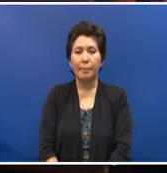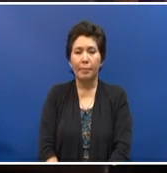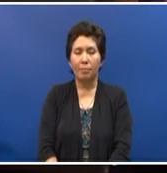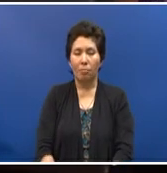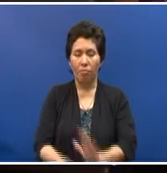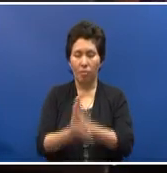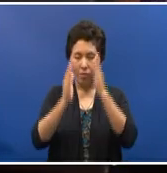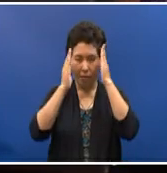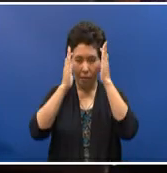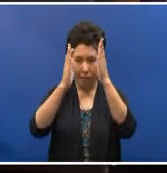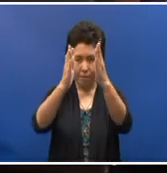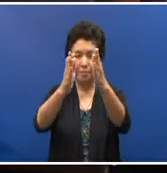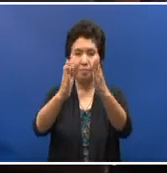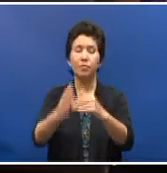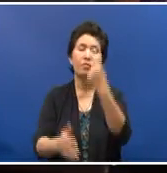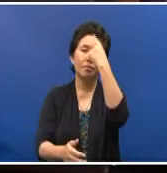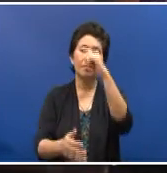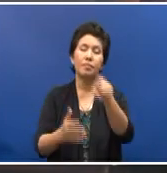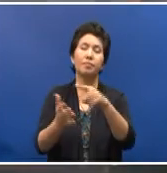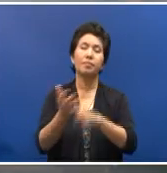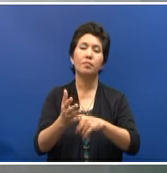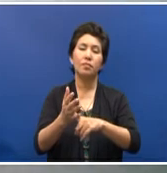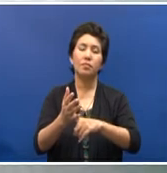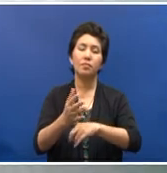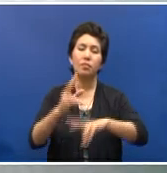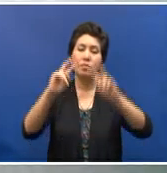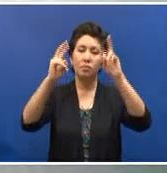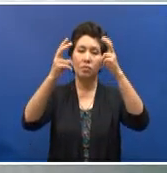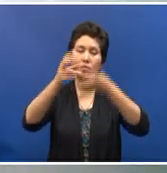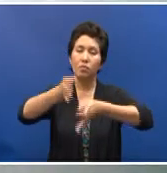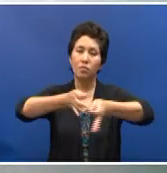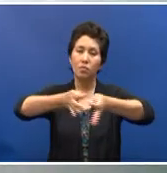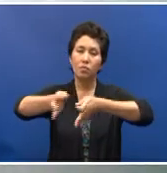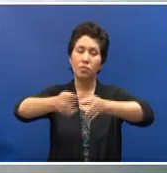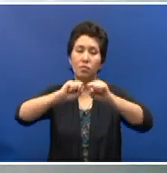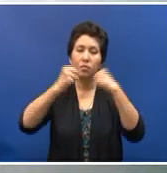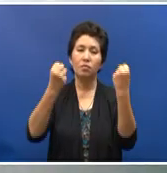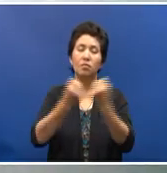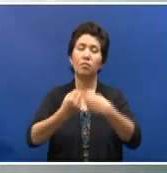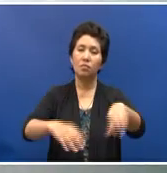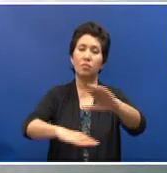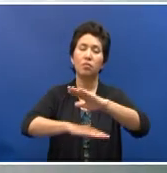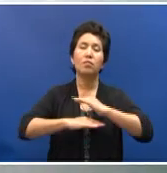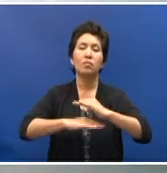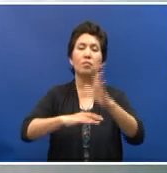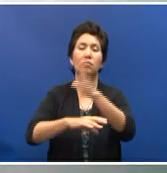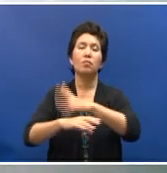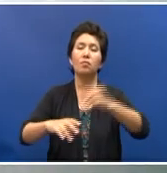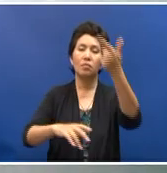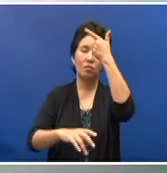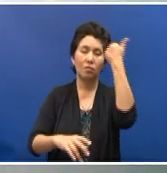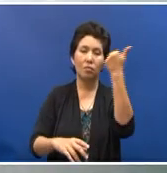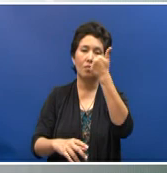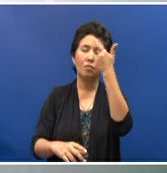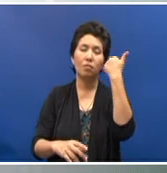So the focus for this topic is to describe about social stratification and also the factors, okay,